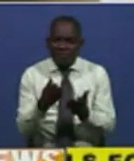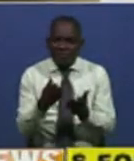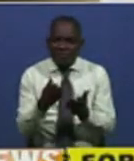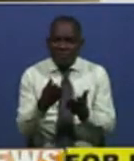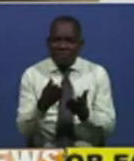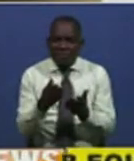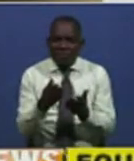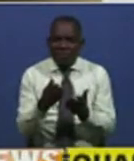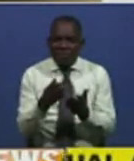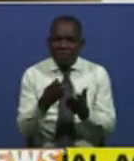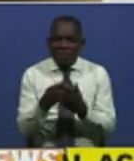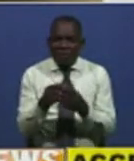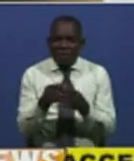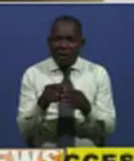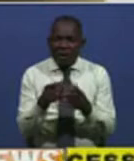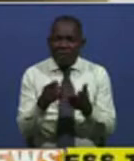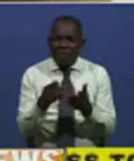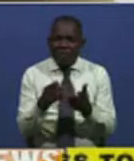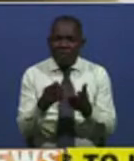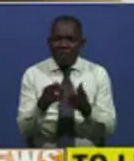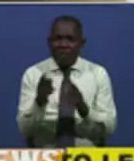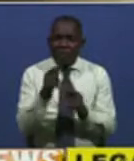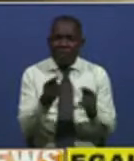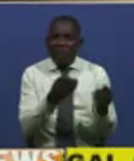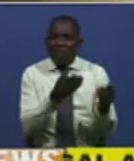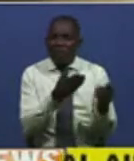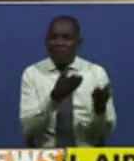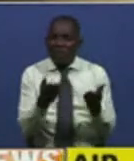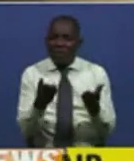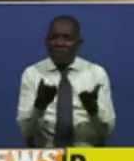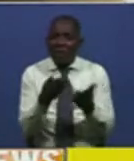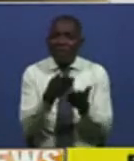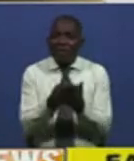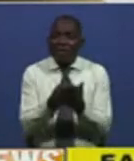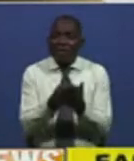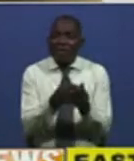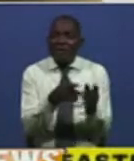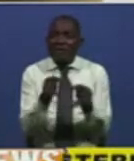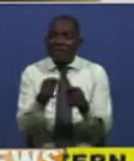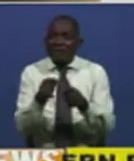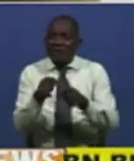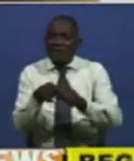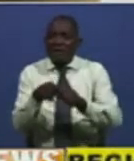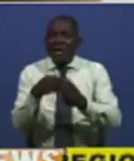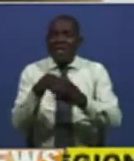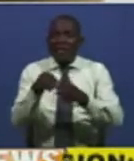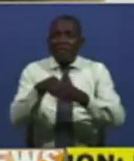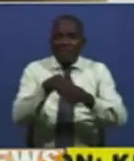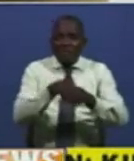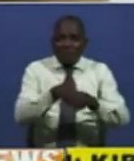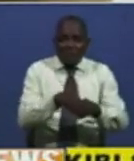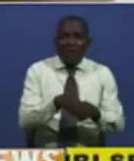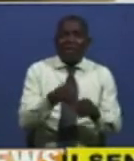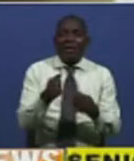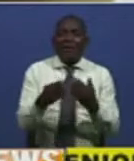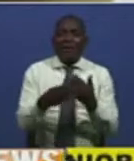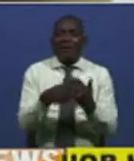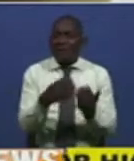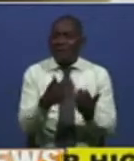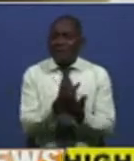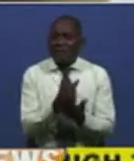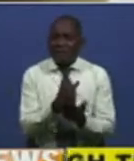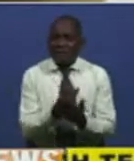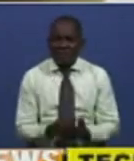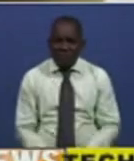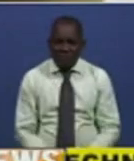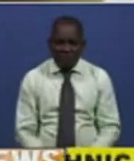young people throwing caution to wind, starting an investment bank in Cantamantle. And we were ahead of